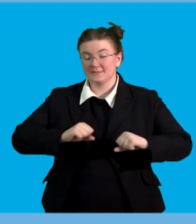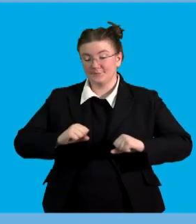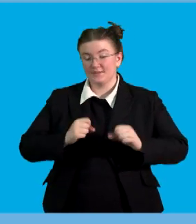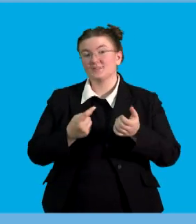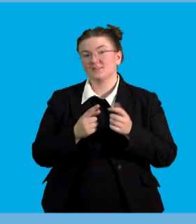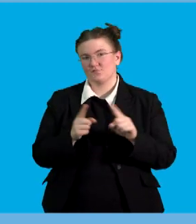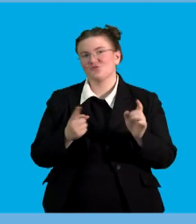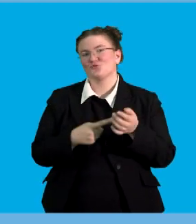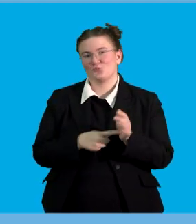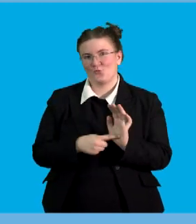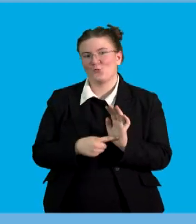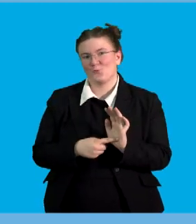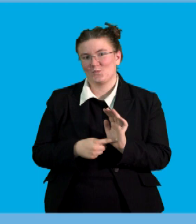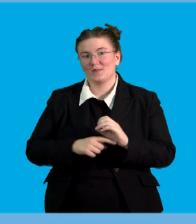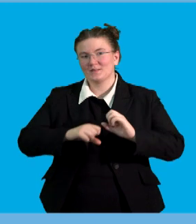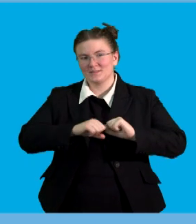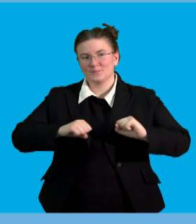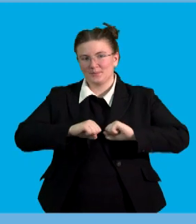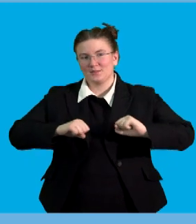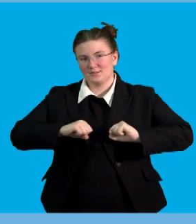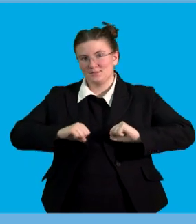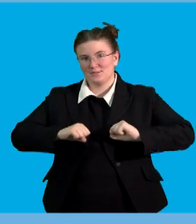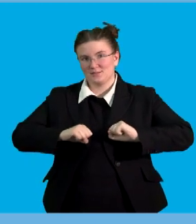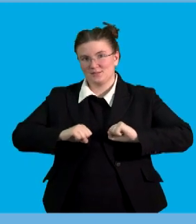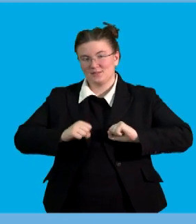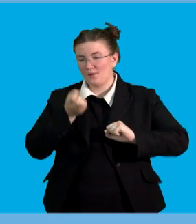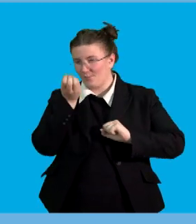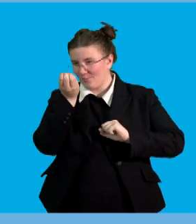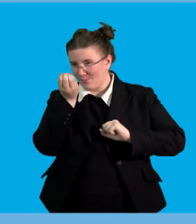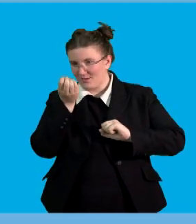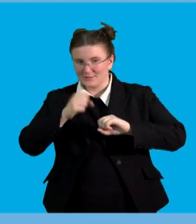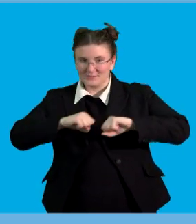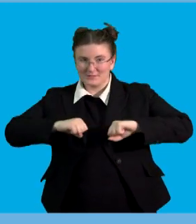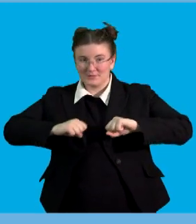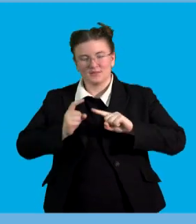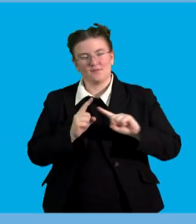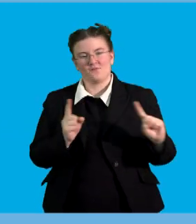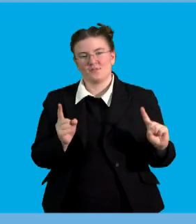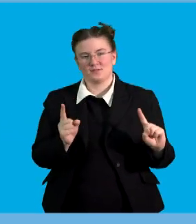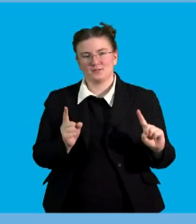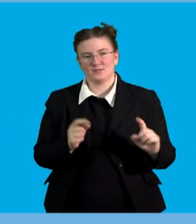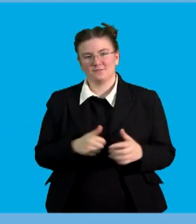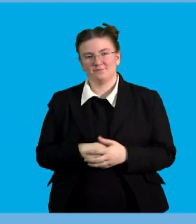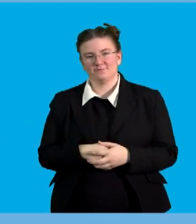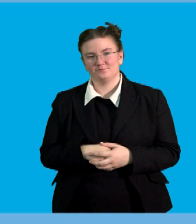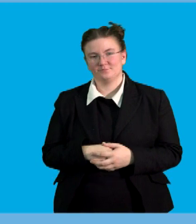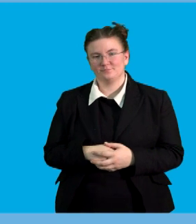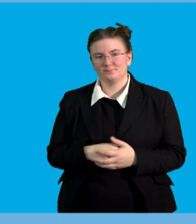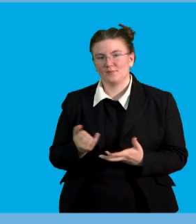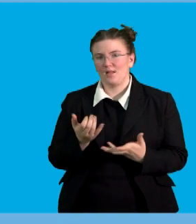And this, in fact, the spaces, to show the difference in spaces, the spaces of the particles,